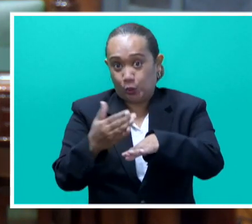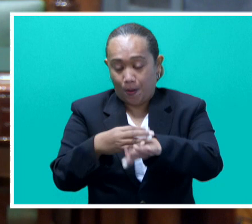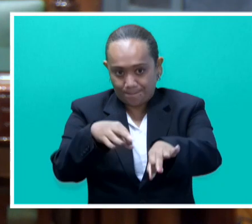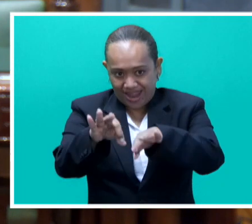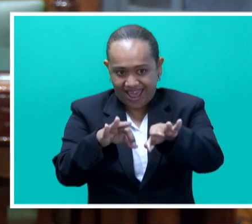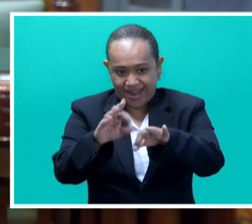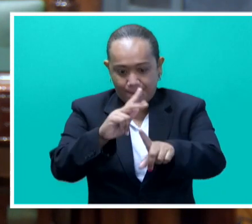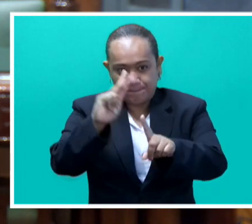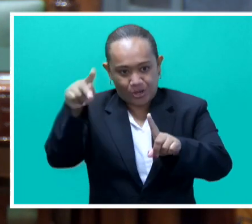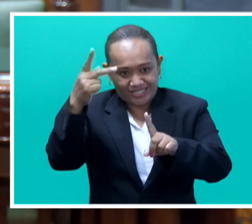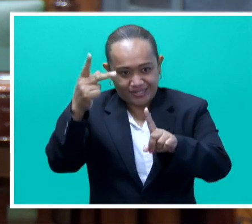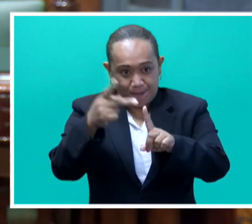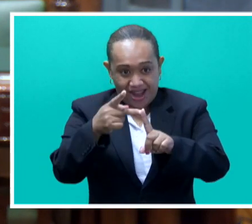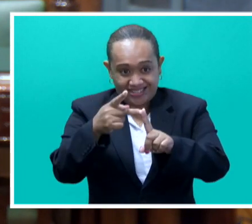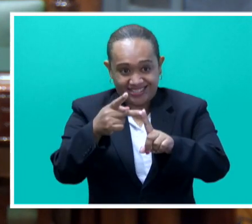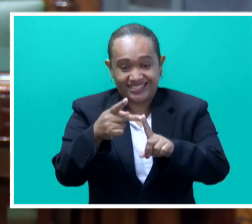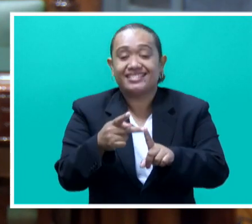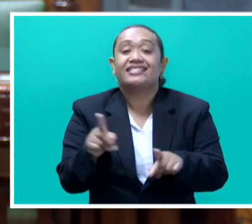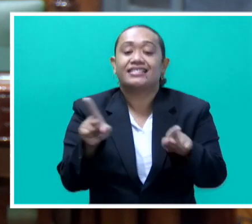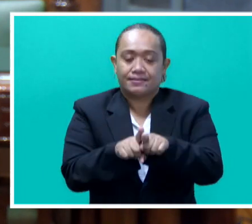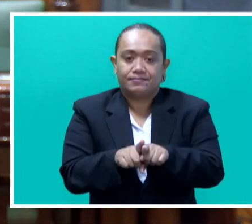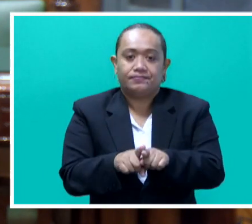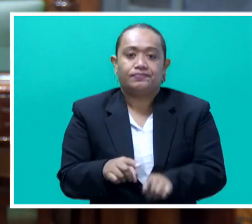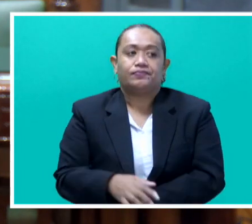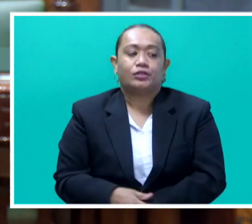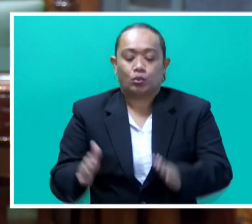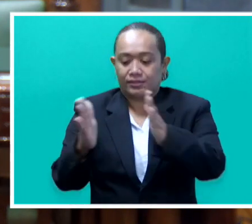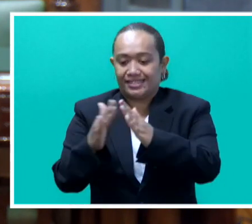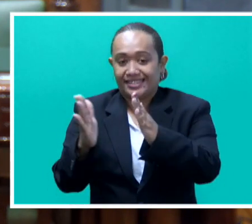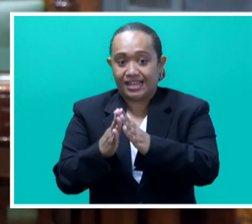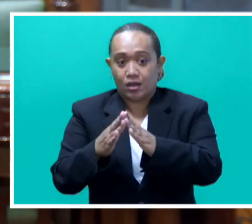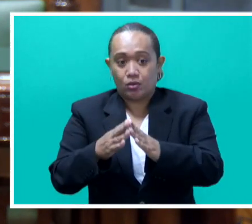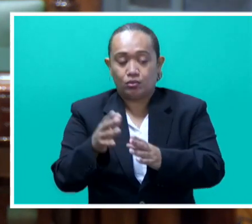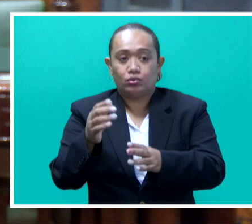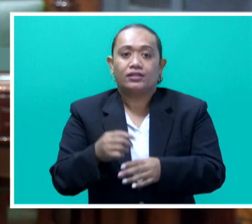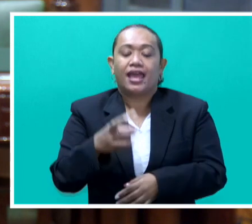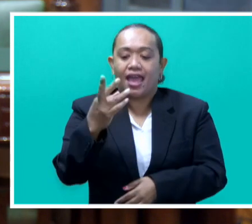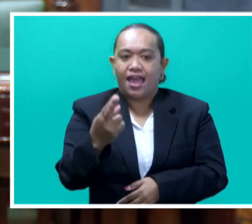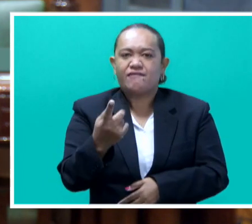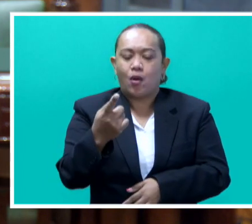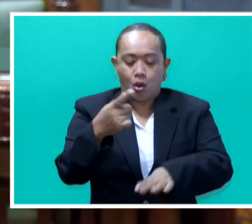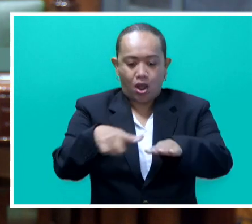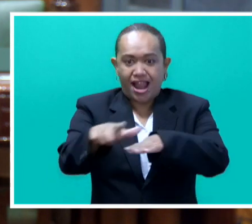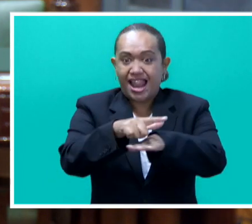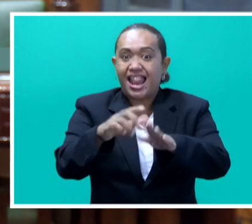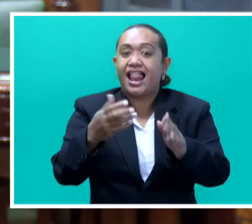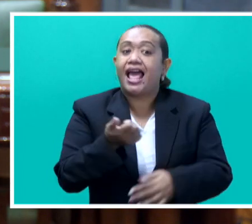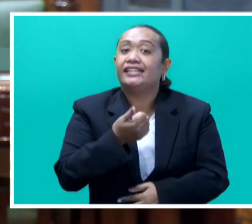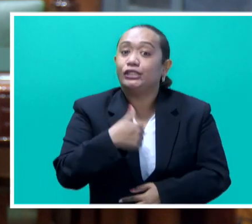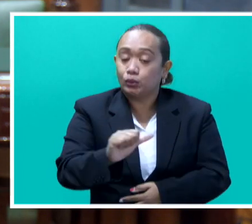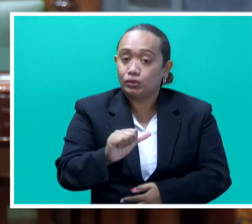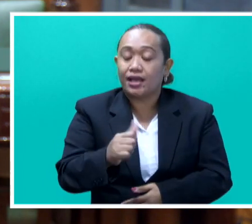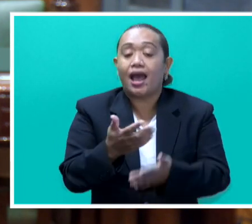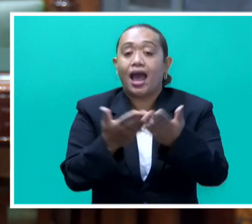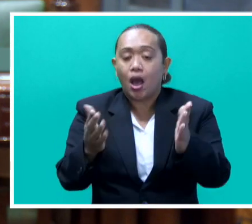controls. Fiji's Town Planning Act sets planning standards for land use and development through the town planning